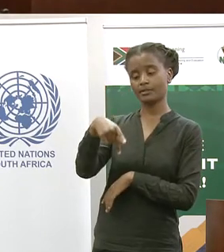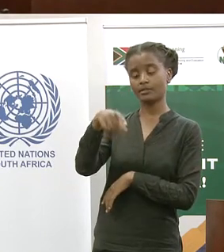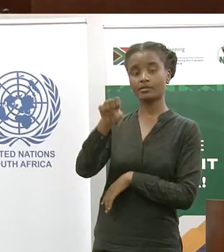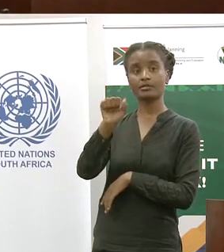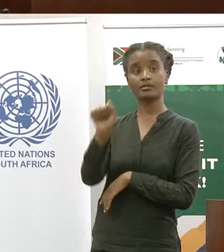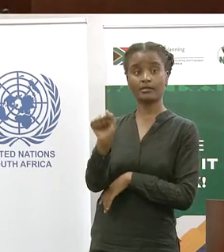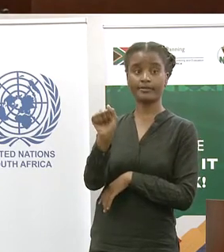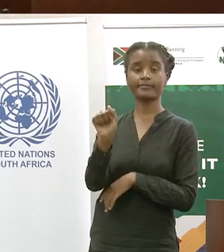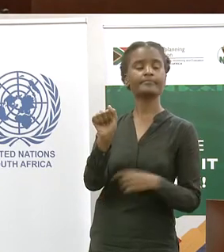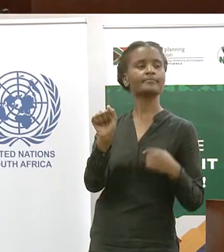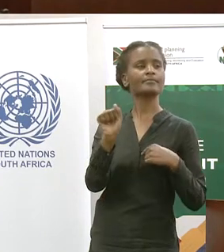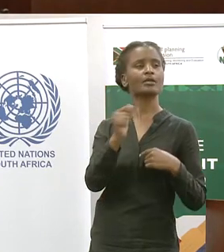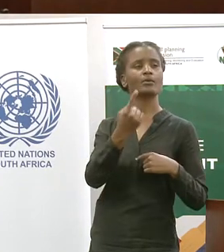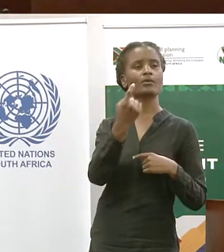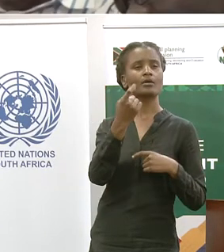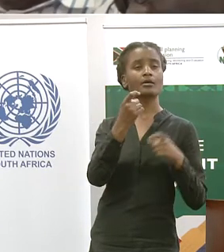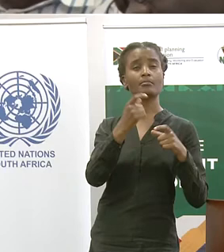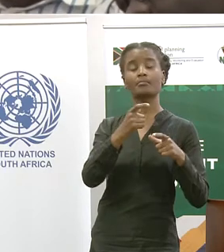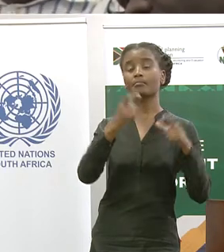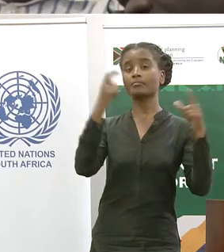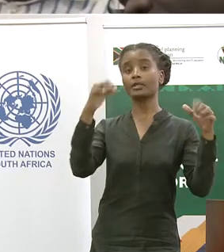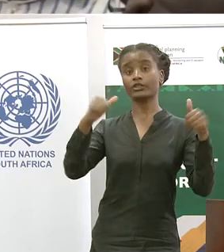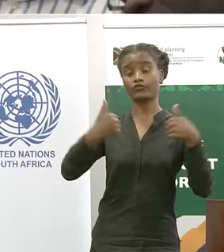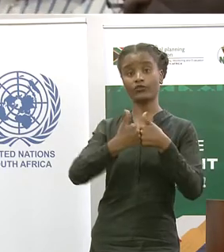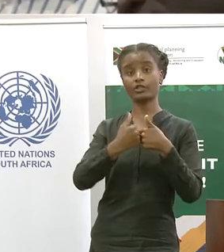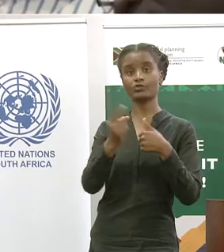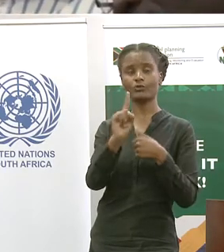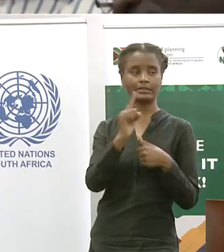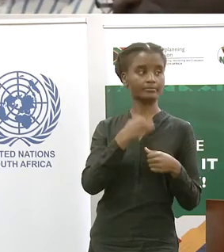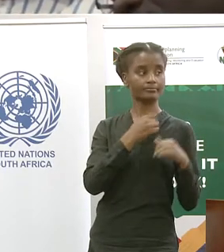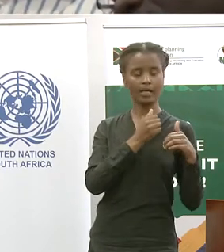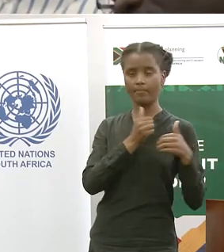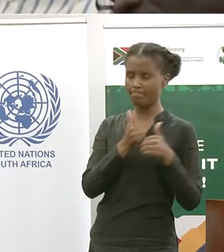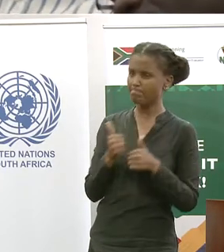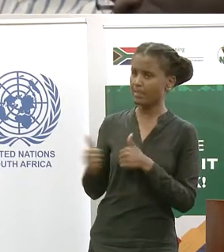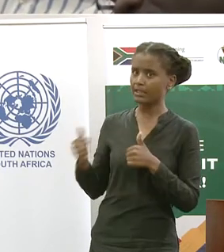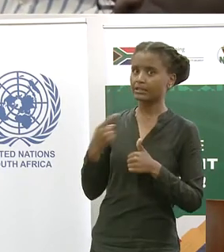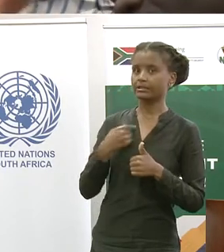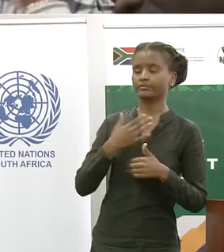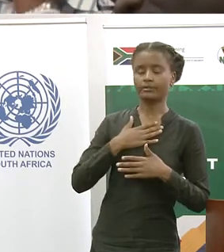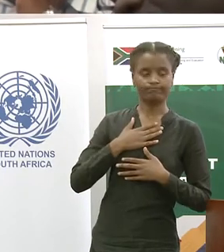One of our biggest challenges, I think I want to appreciate the panelists